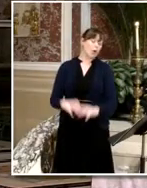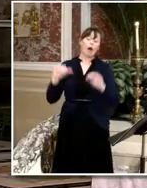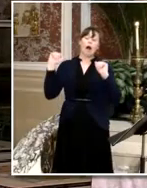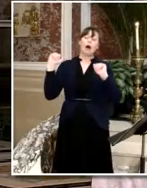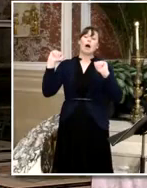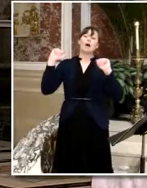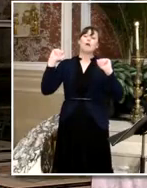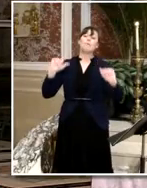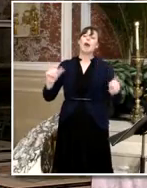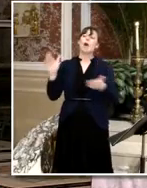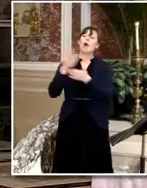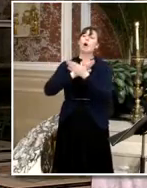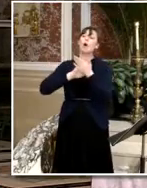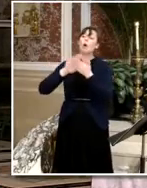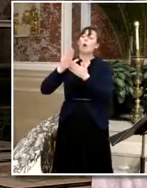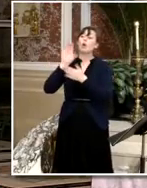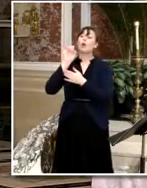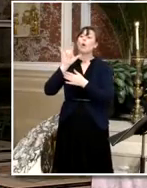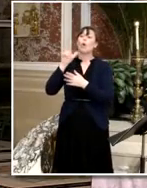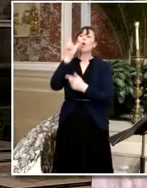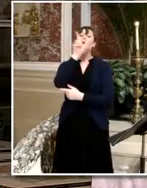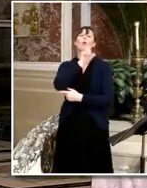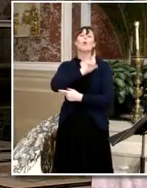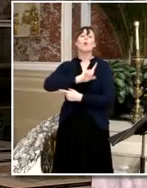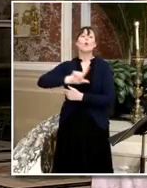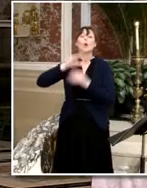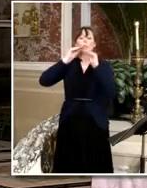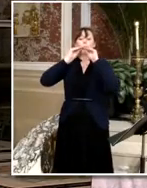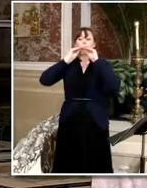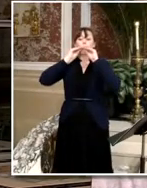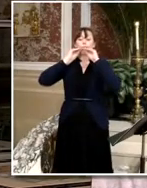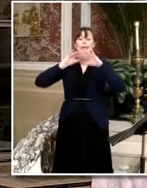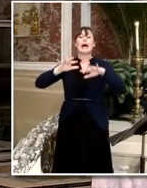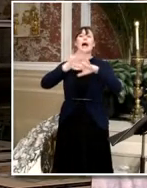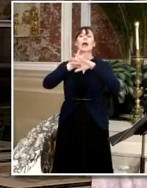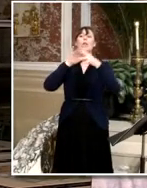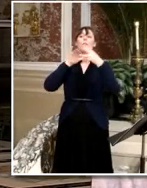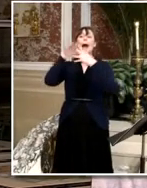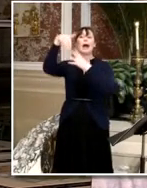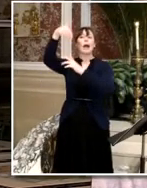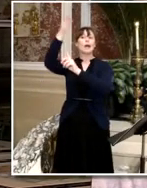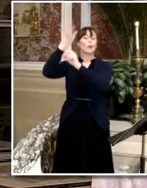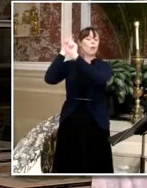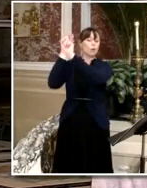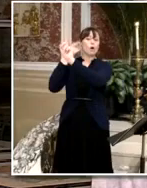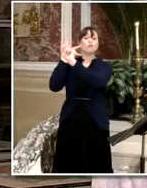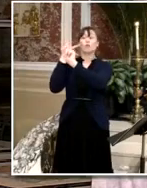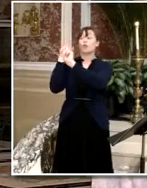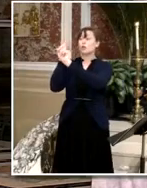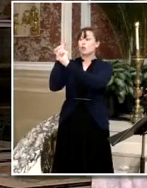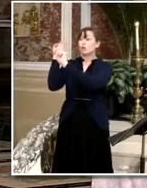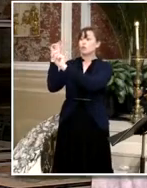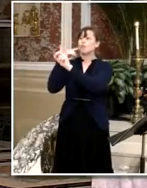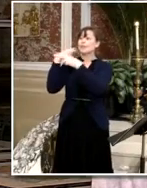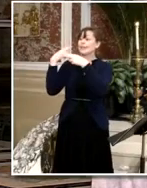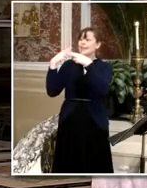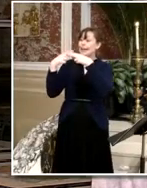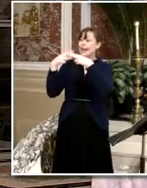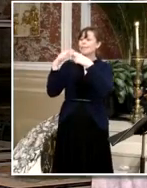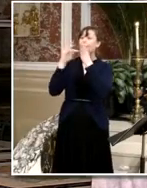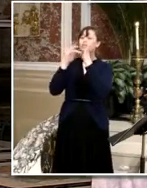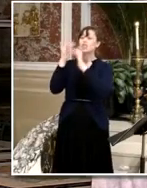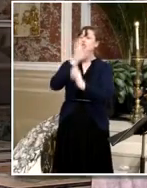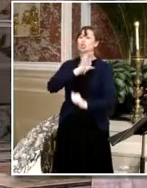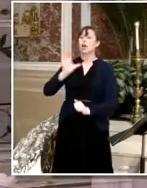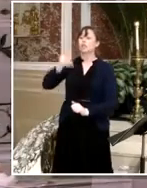holy oil, O Lord, be blessed by you for your sake, in the name of Jesus